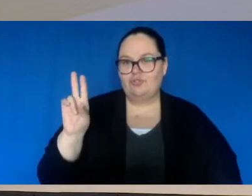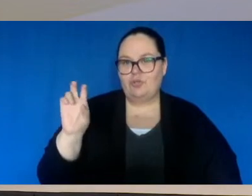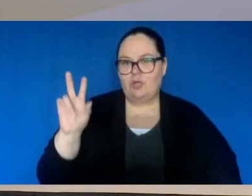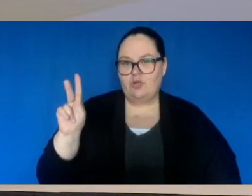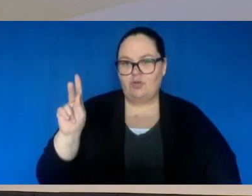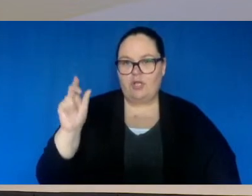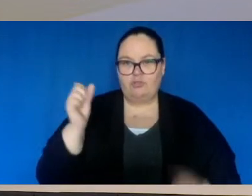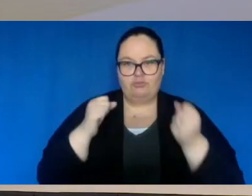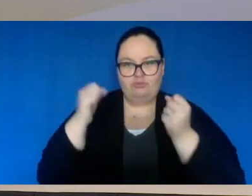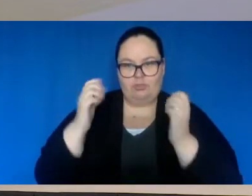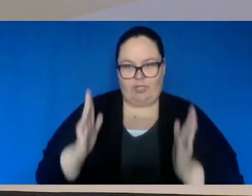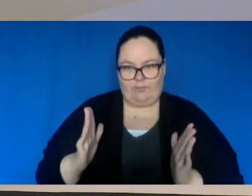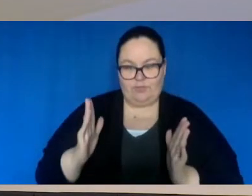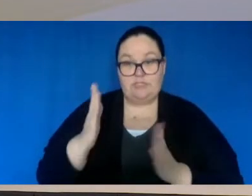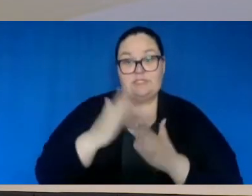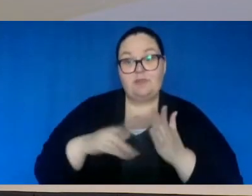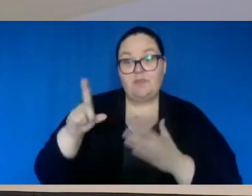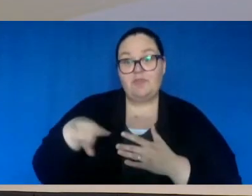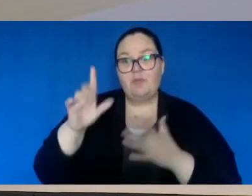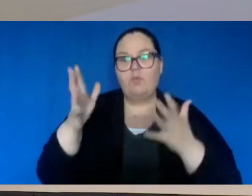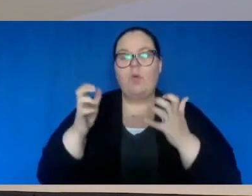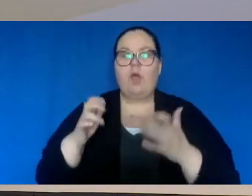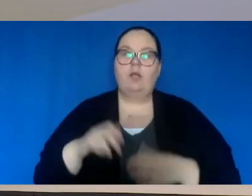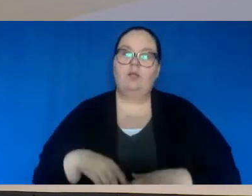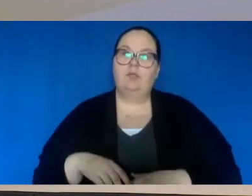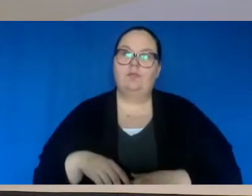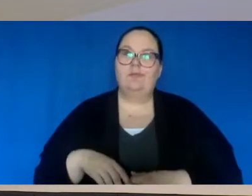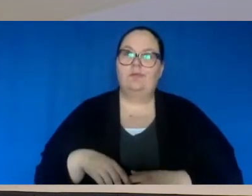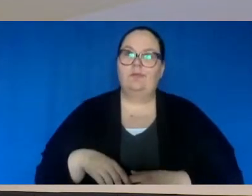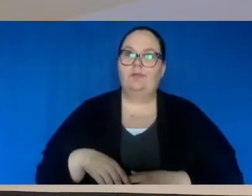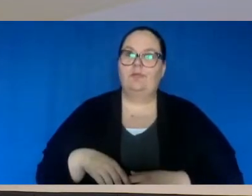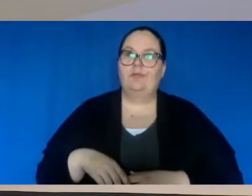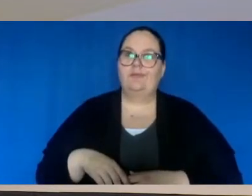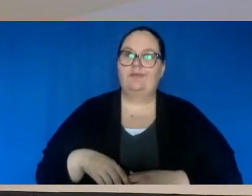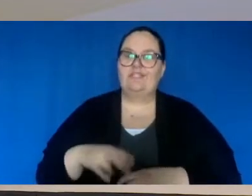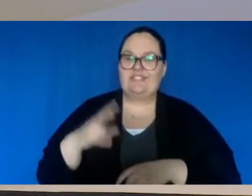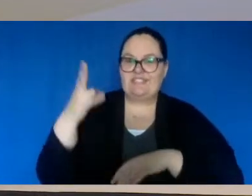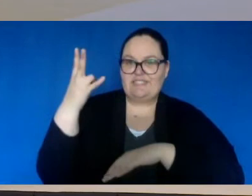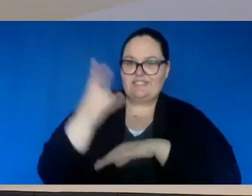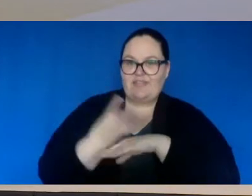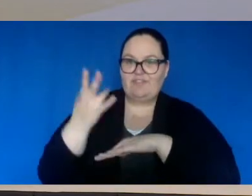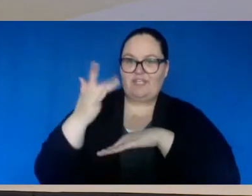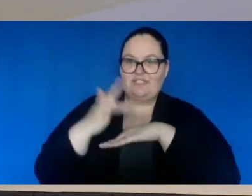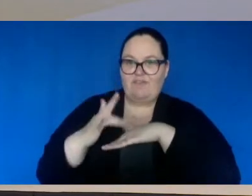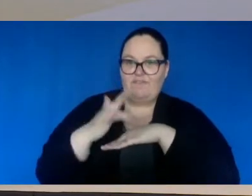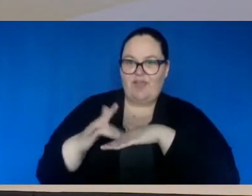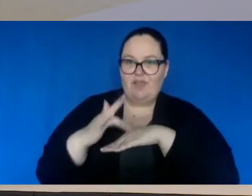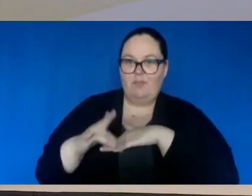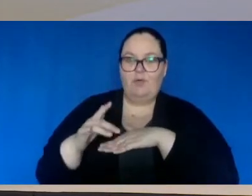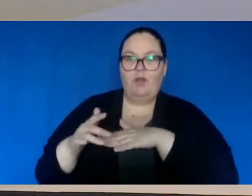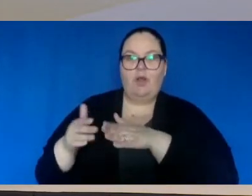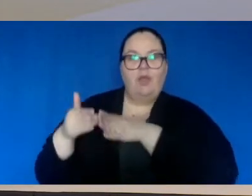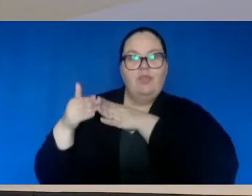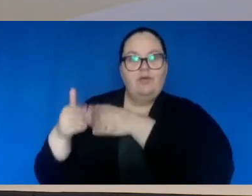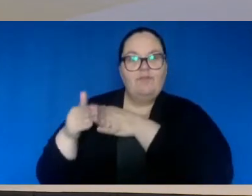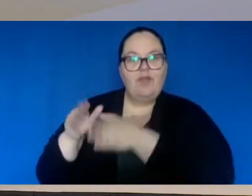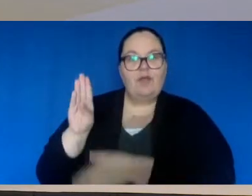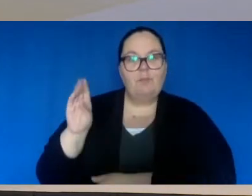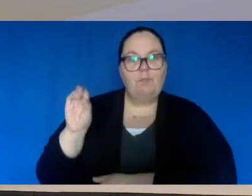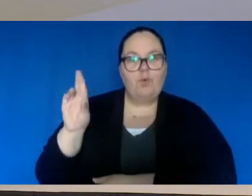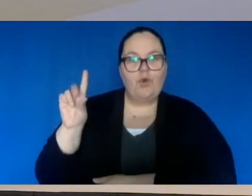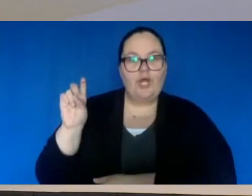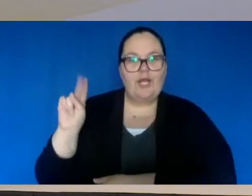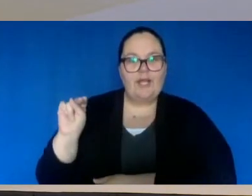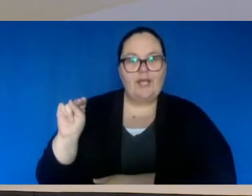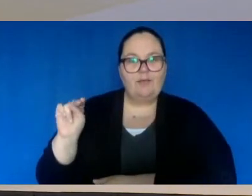like to see a 24-hour, 7-day-a-week testing clinic in Borden because they're arriving at all hours. Wondering if there's